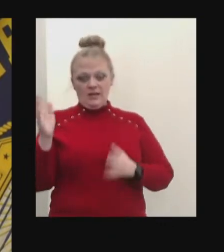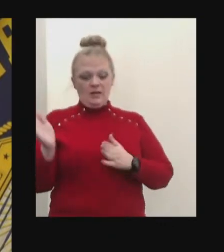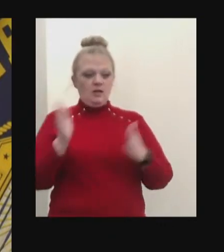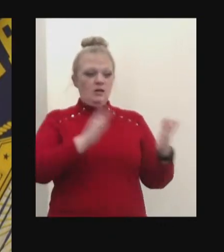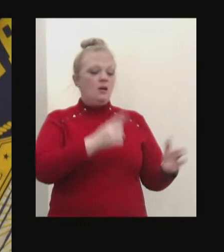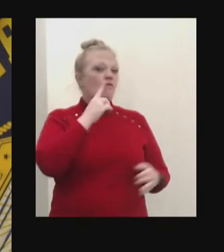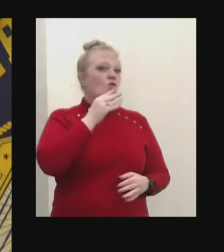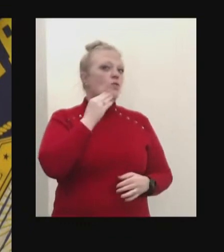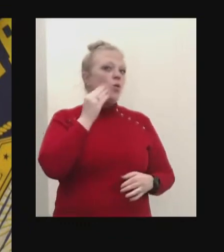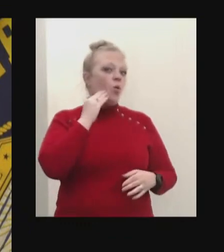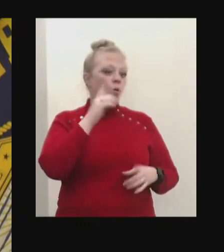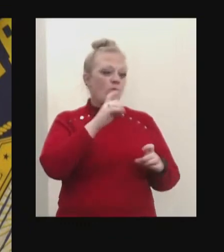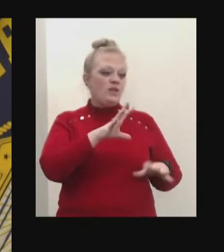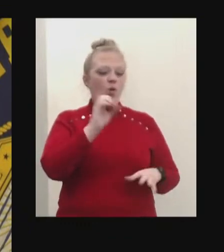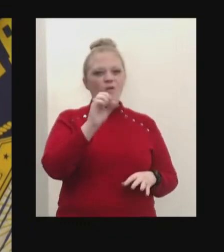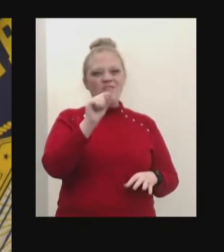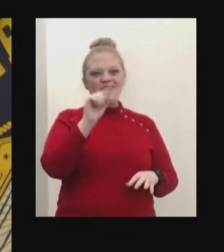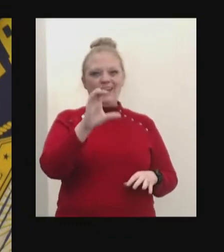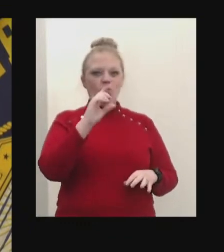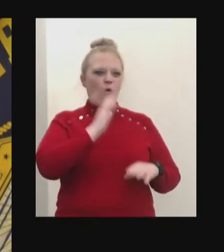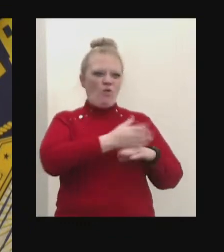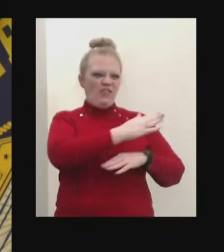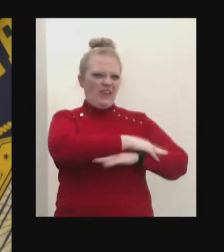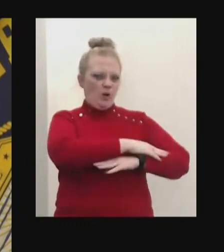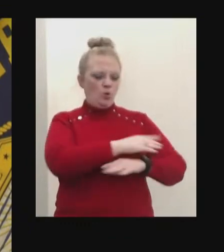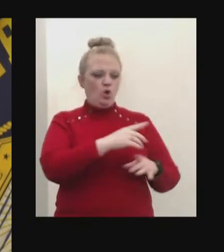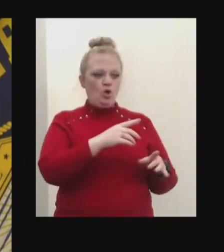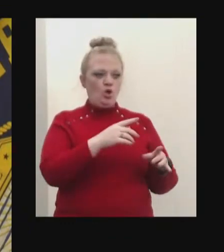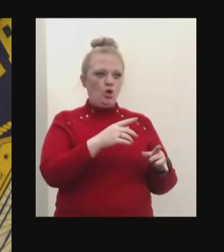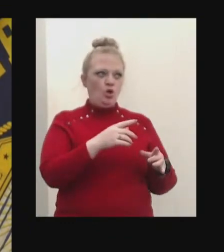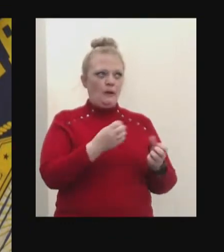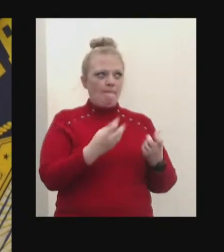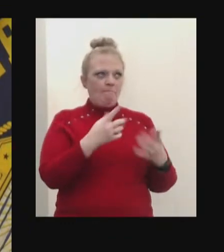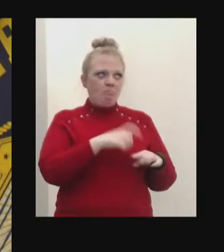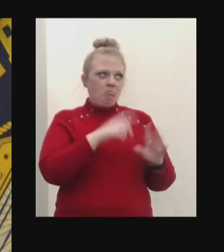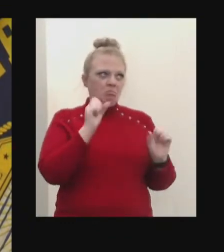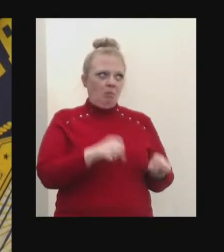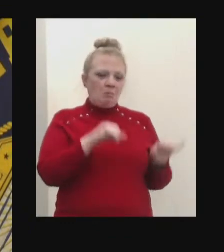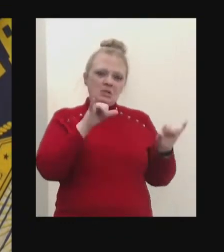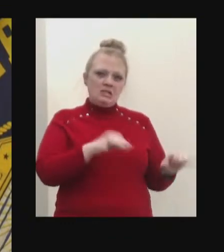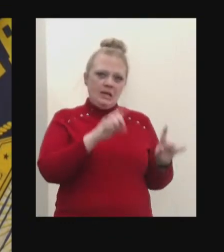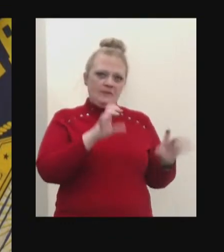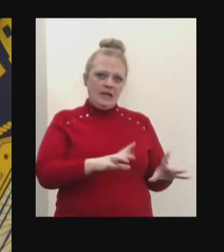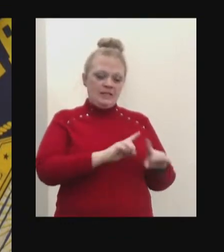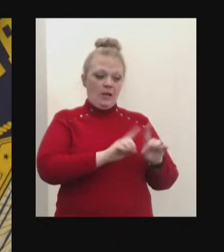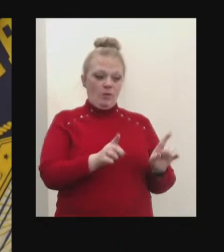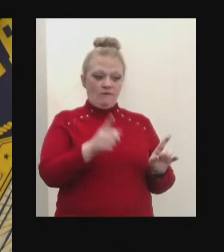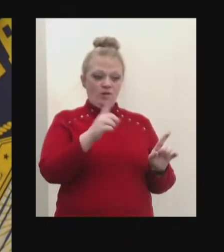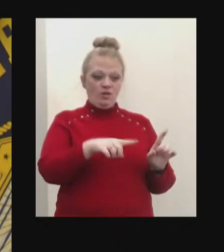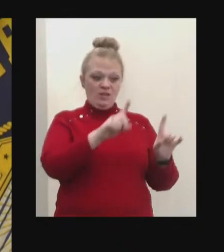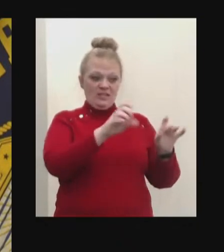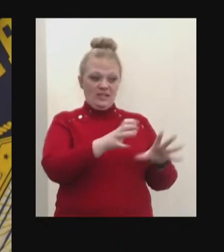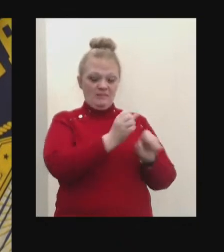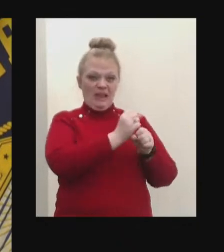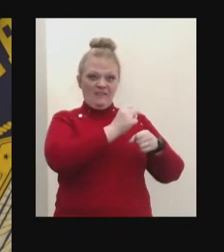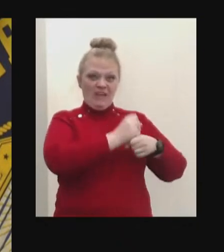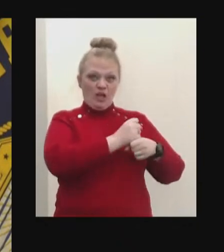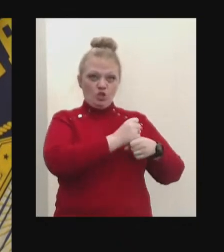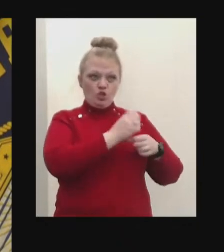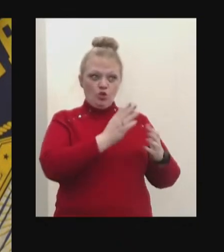the over-the-counter test, many times they can be the same test. However, those test manufacturers have applied to the